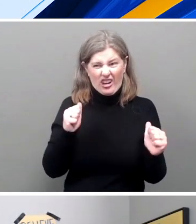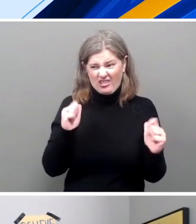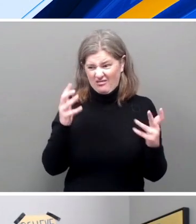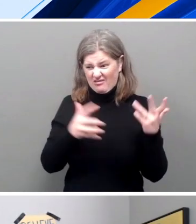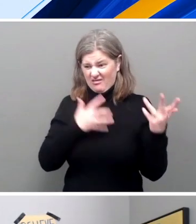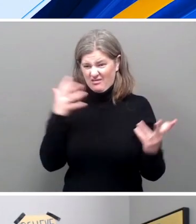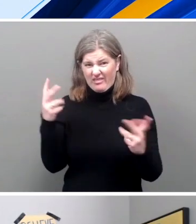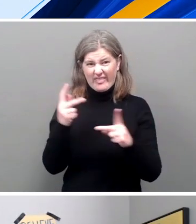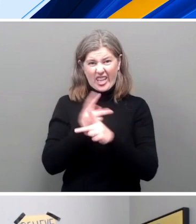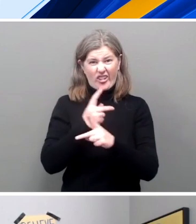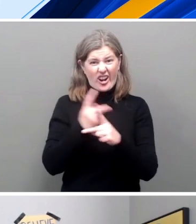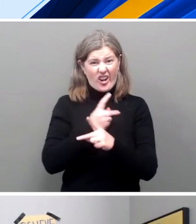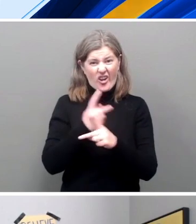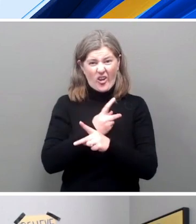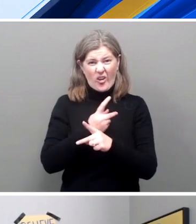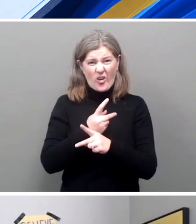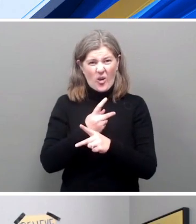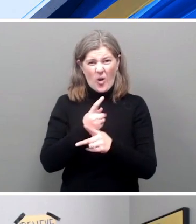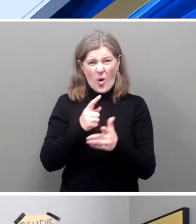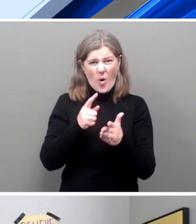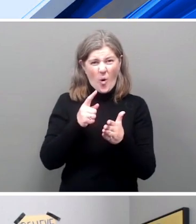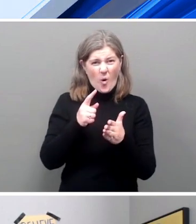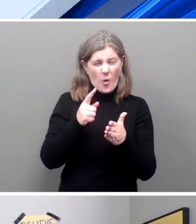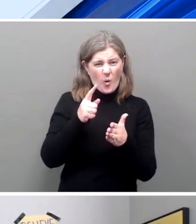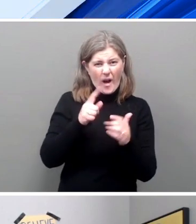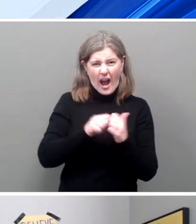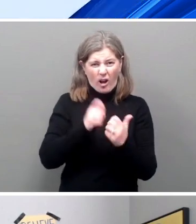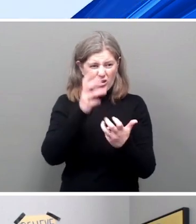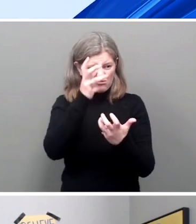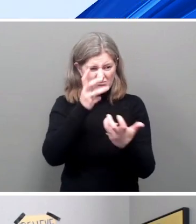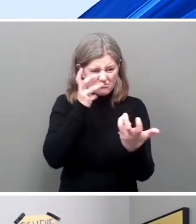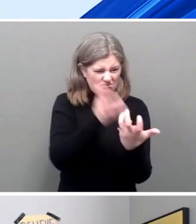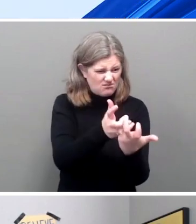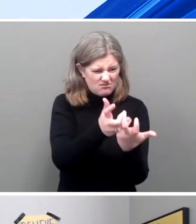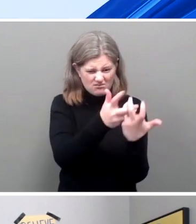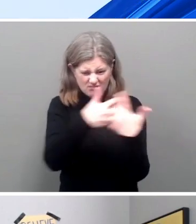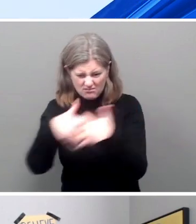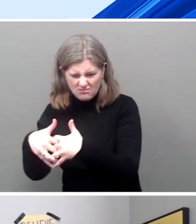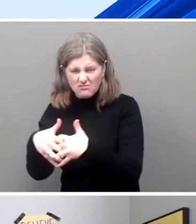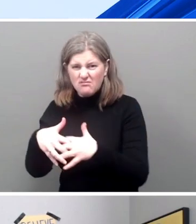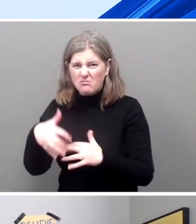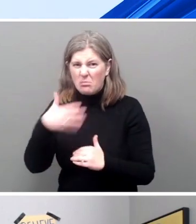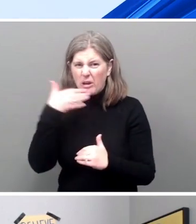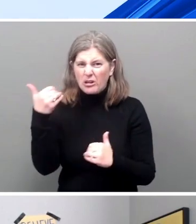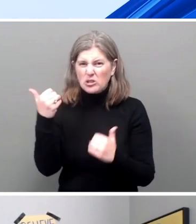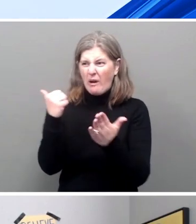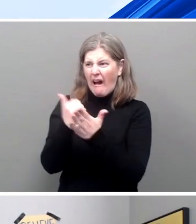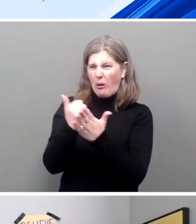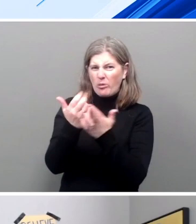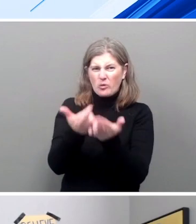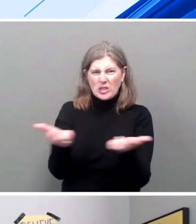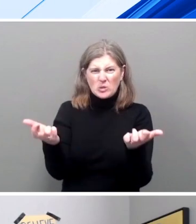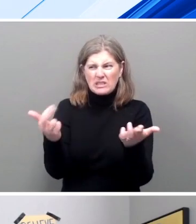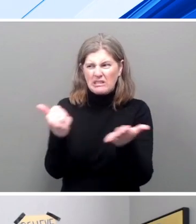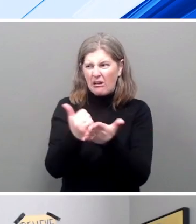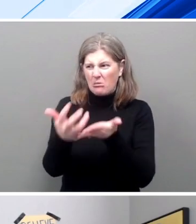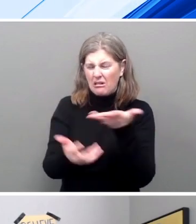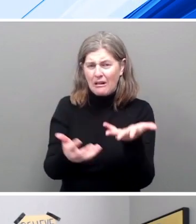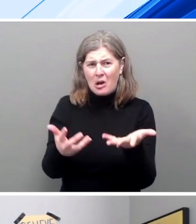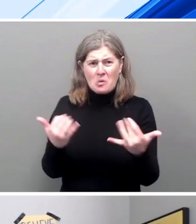out what the key is and what the lock is that might free up resources to address this. I think at this